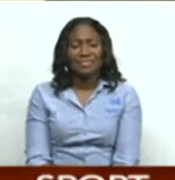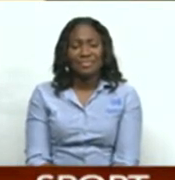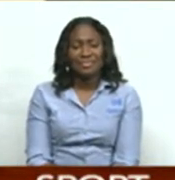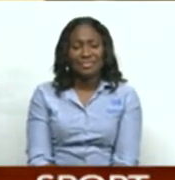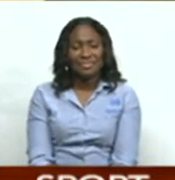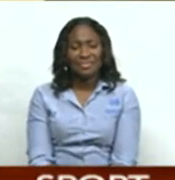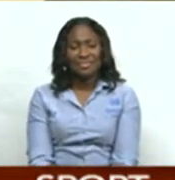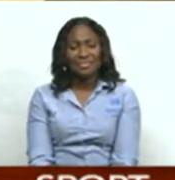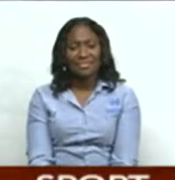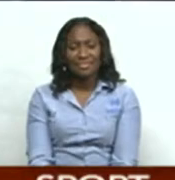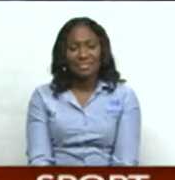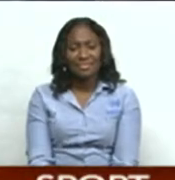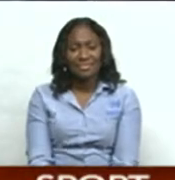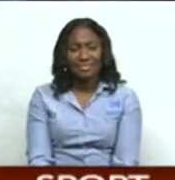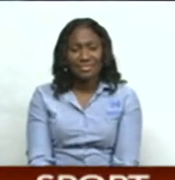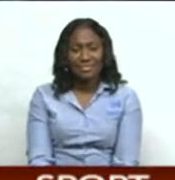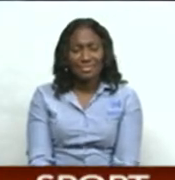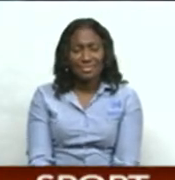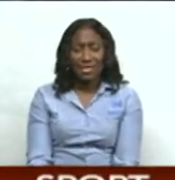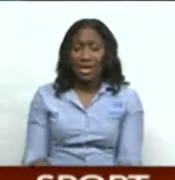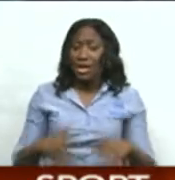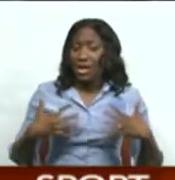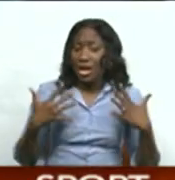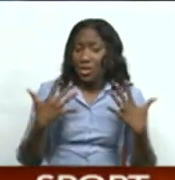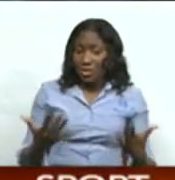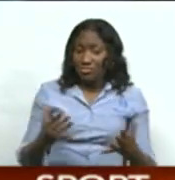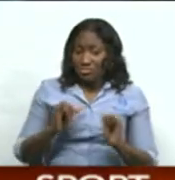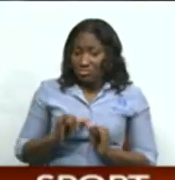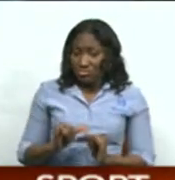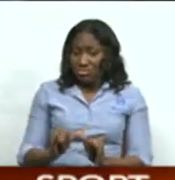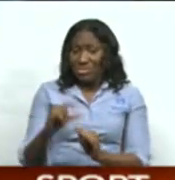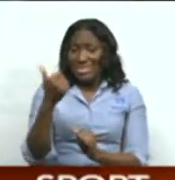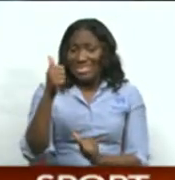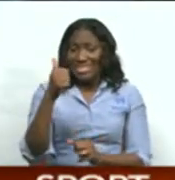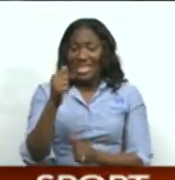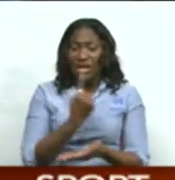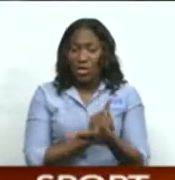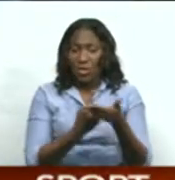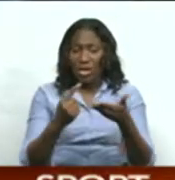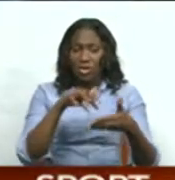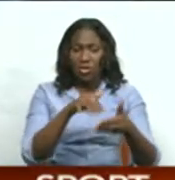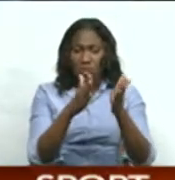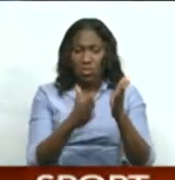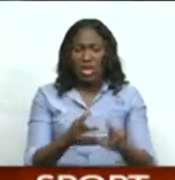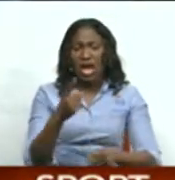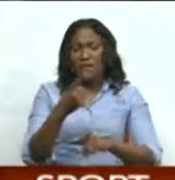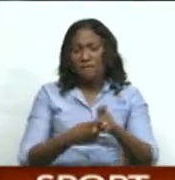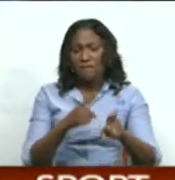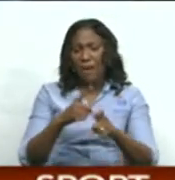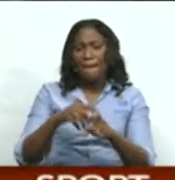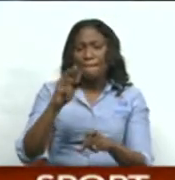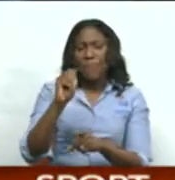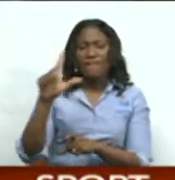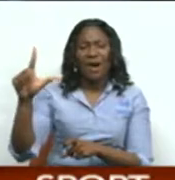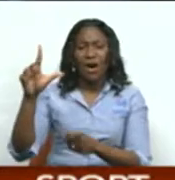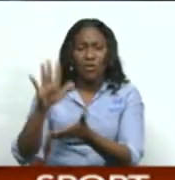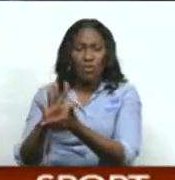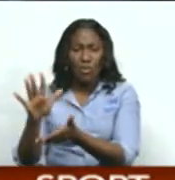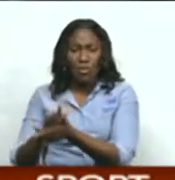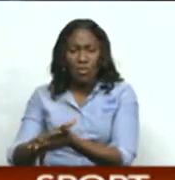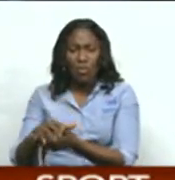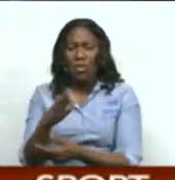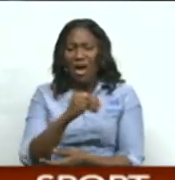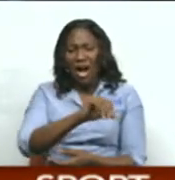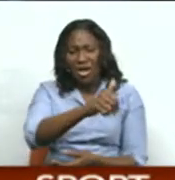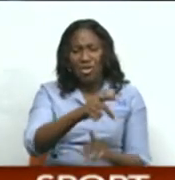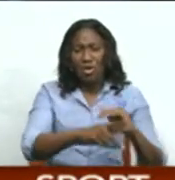CNC3 Sport. Well, for the next 10 weeks, students from Boise RC, Maraval, Paramin, and La Cypher Primary